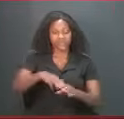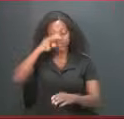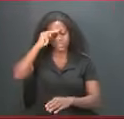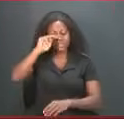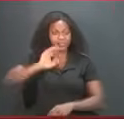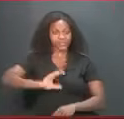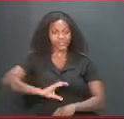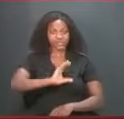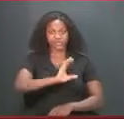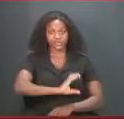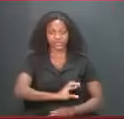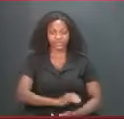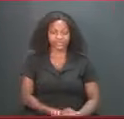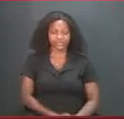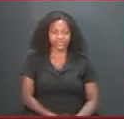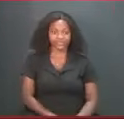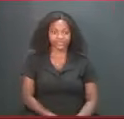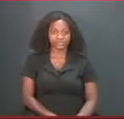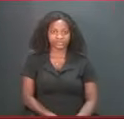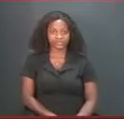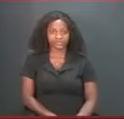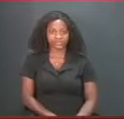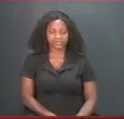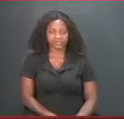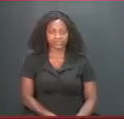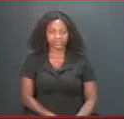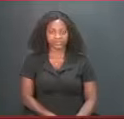committee. So bow.